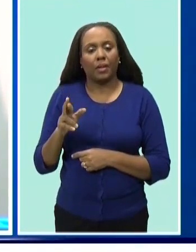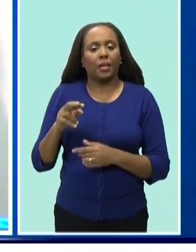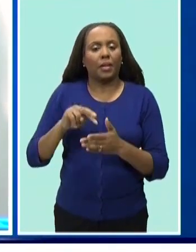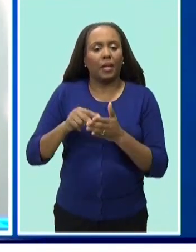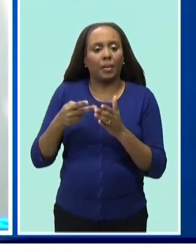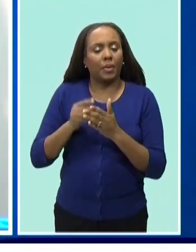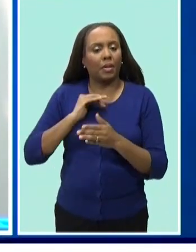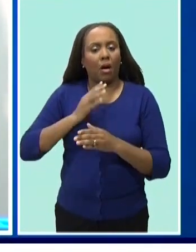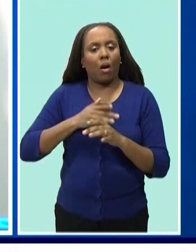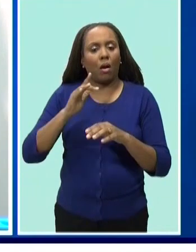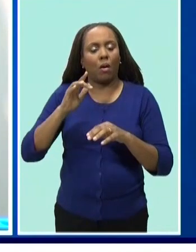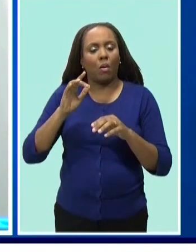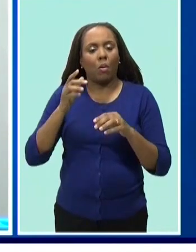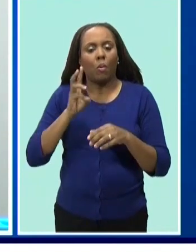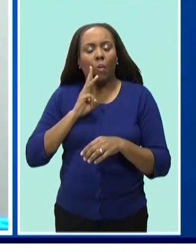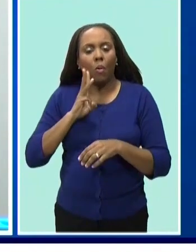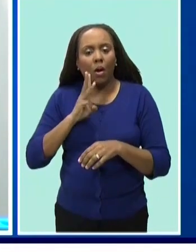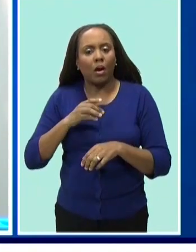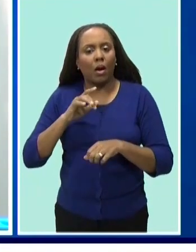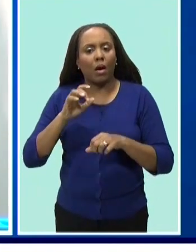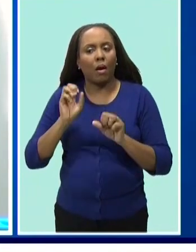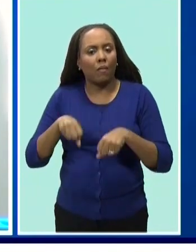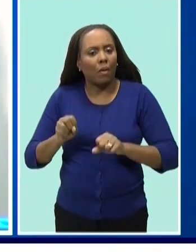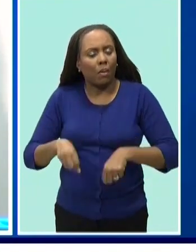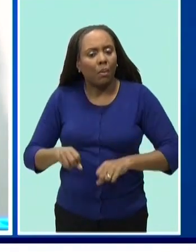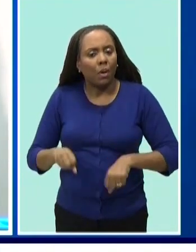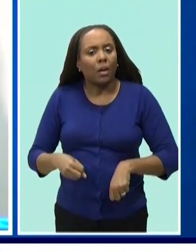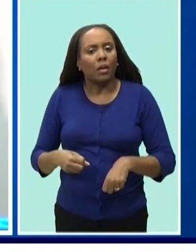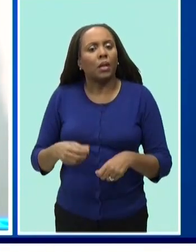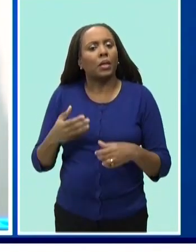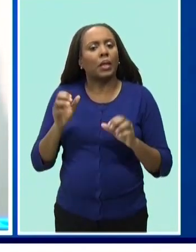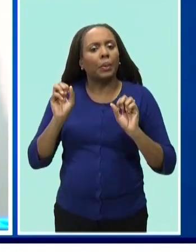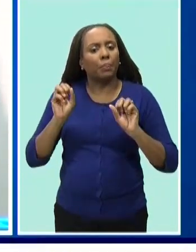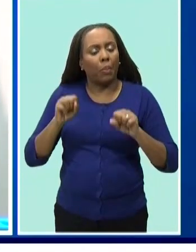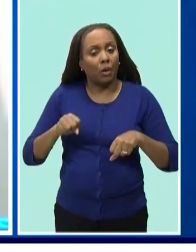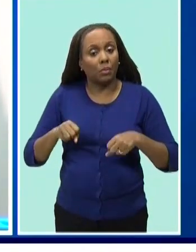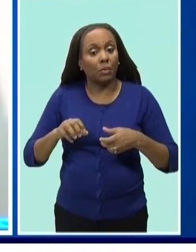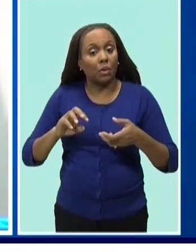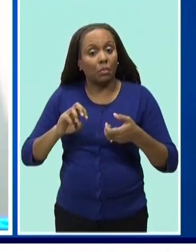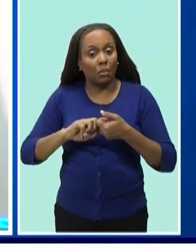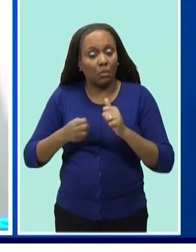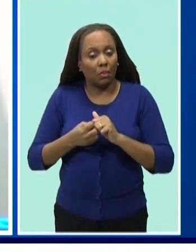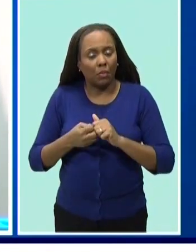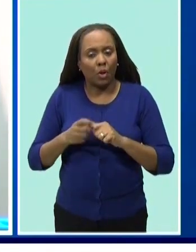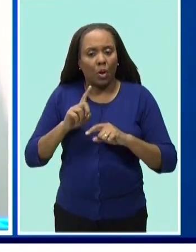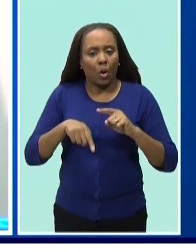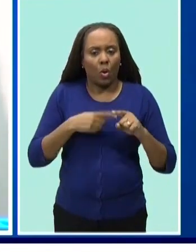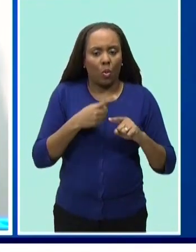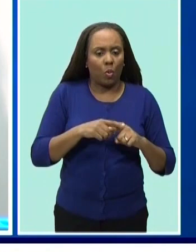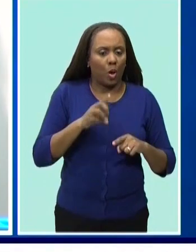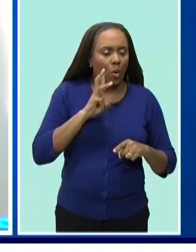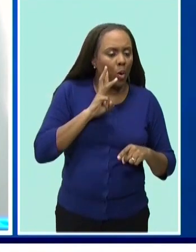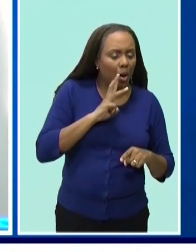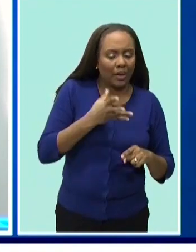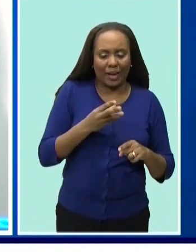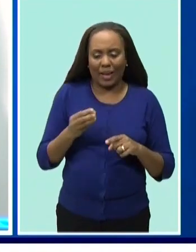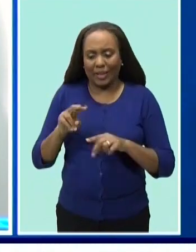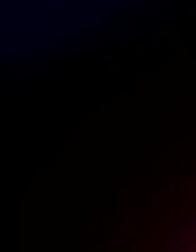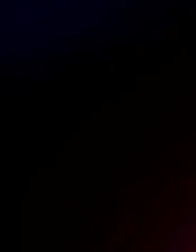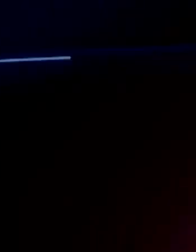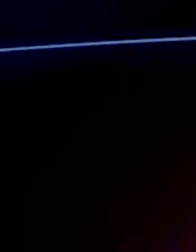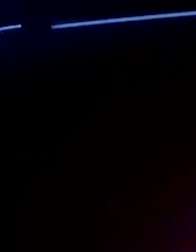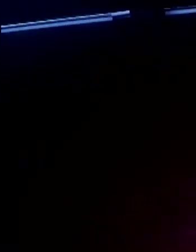water availability. What is most concerning is that water supply wells, when contaminated with salt water, are not easily